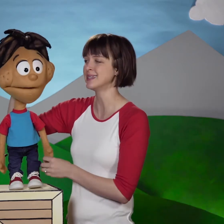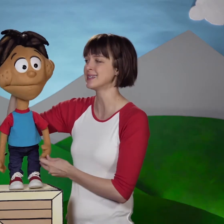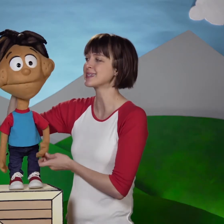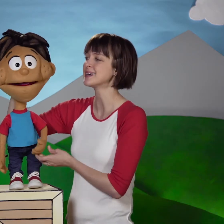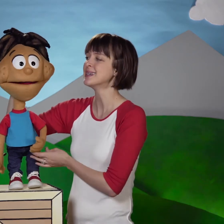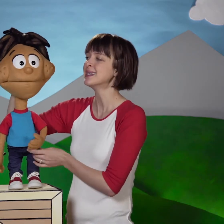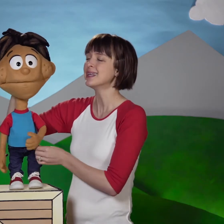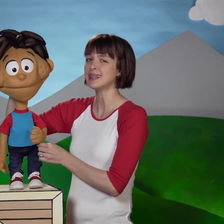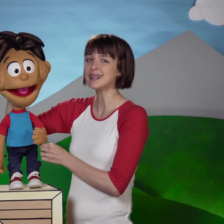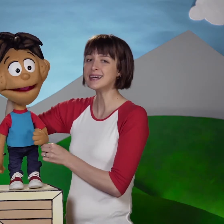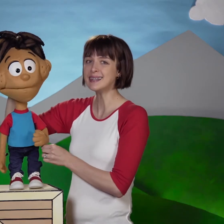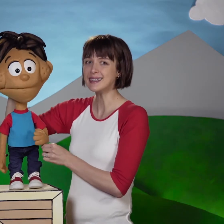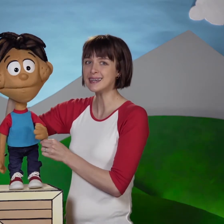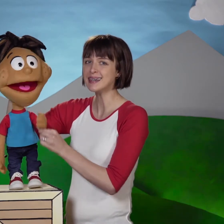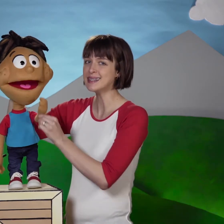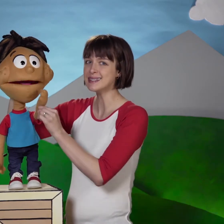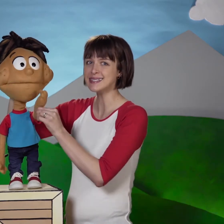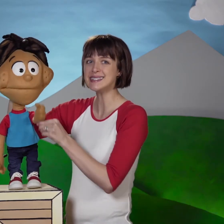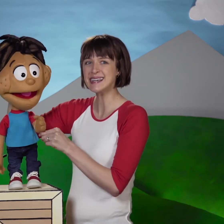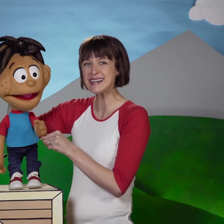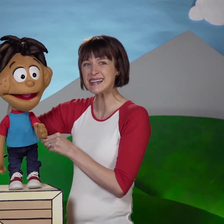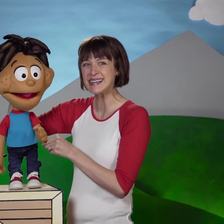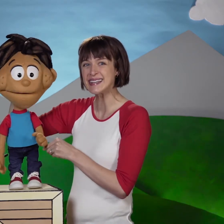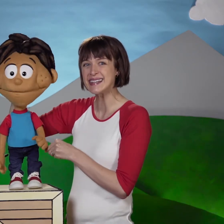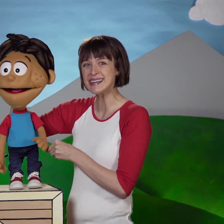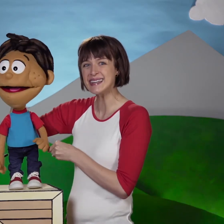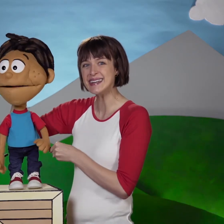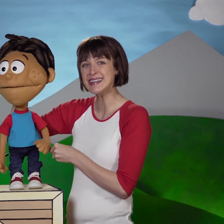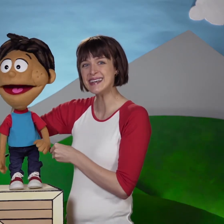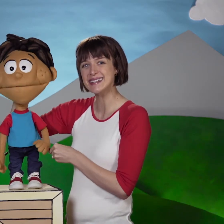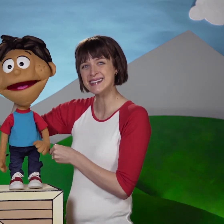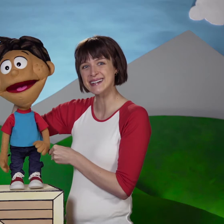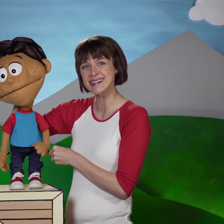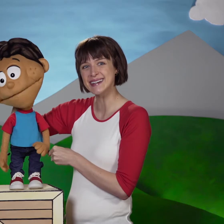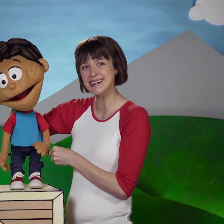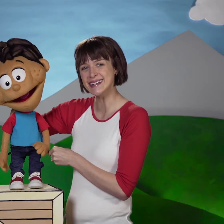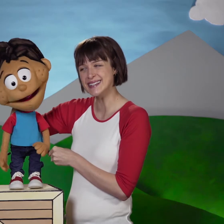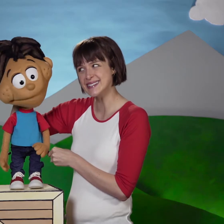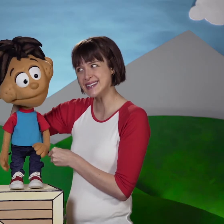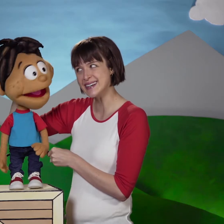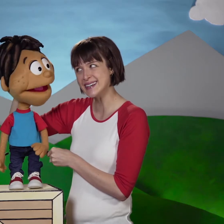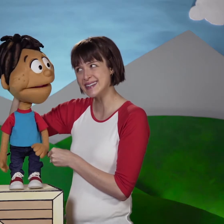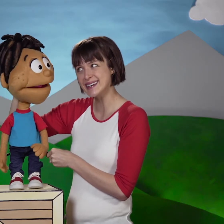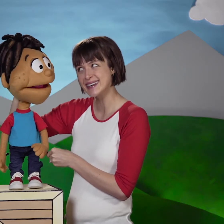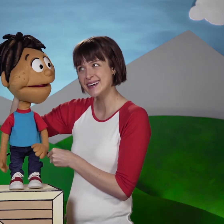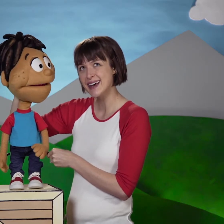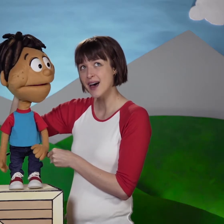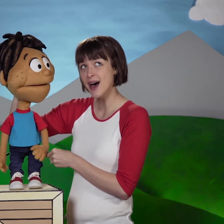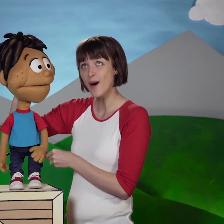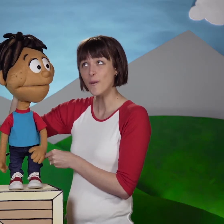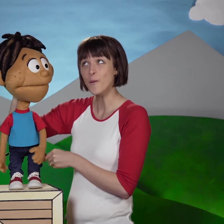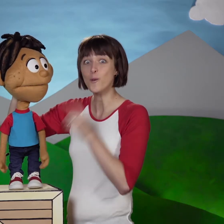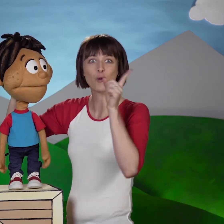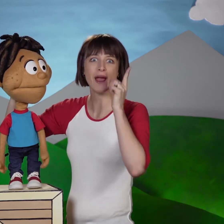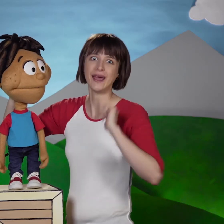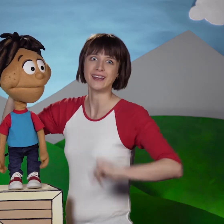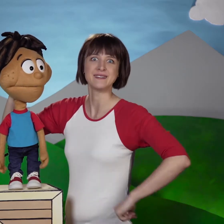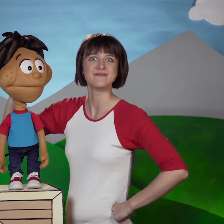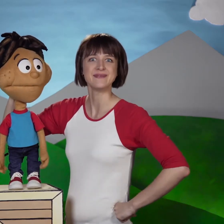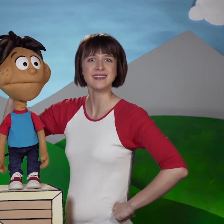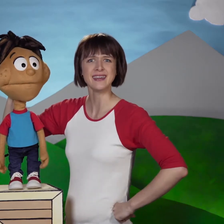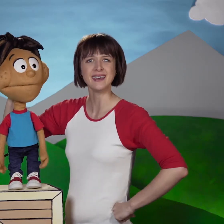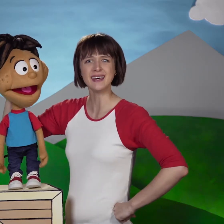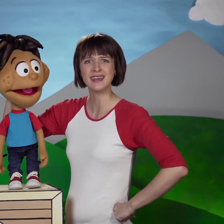okay. What comes down but never goes up?